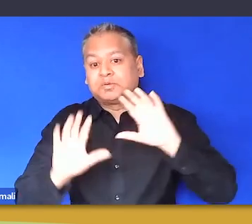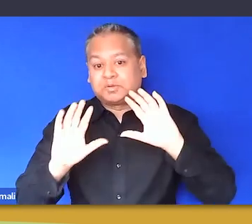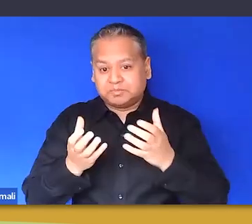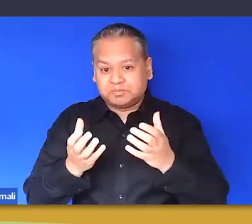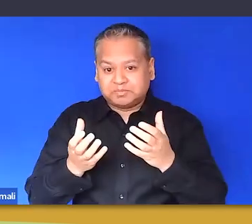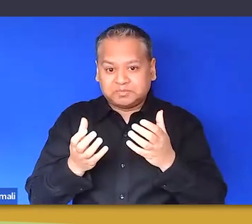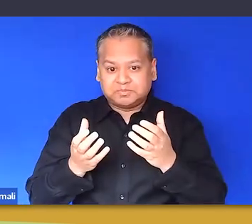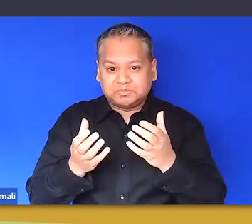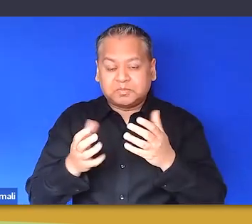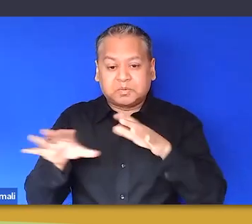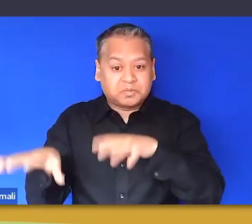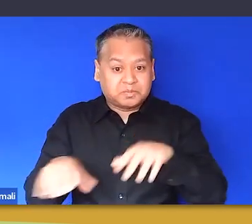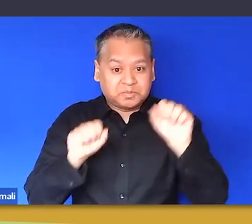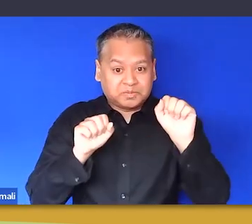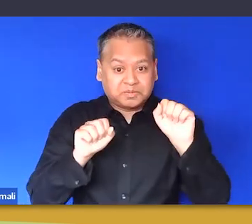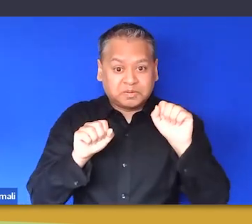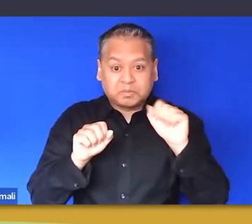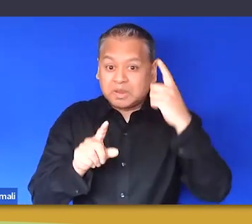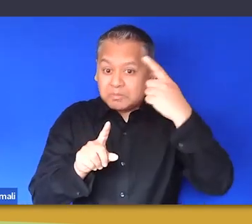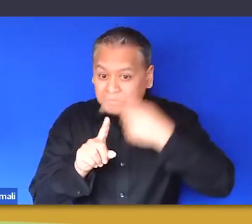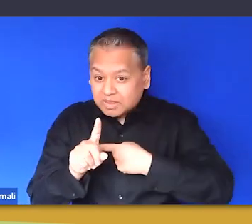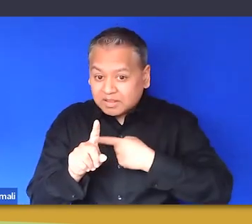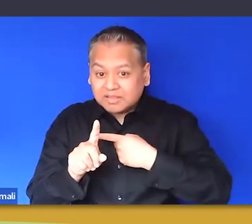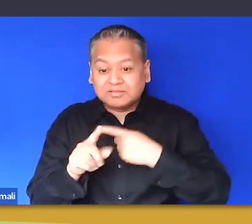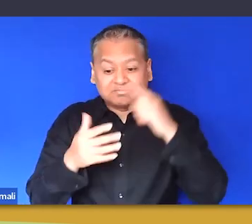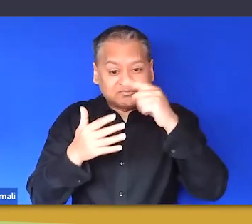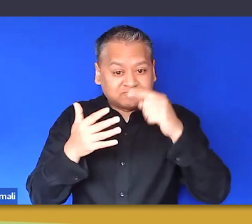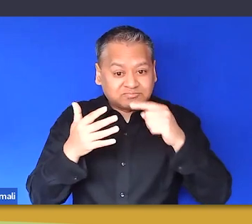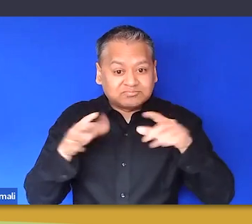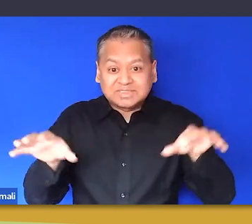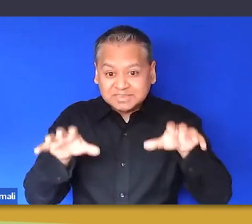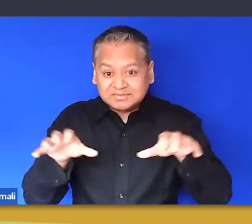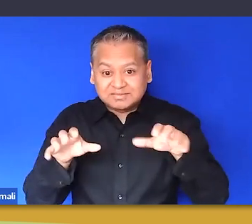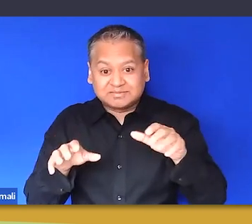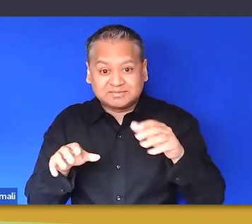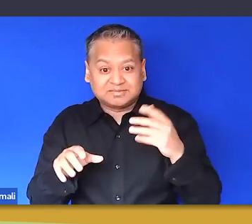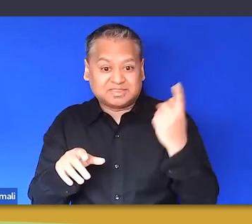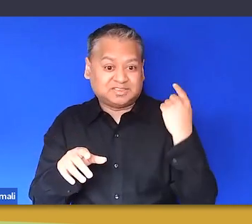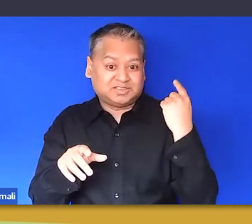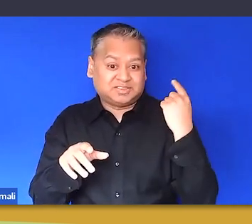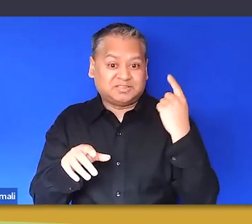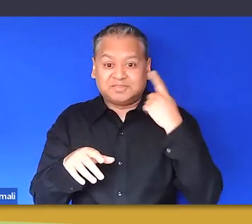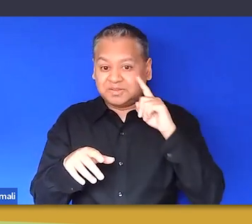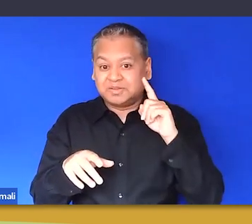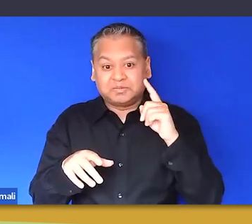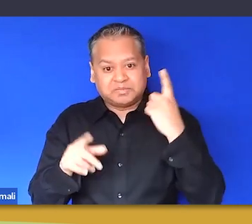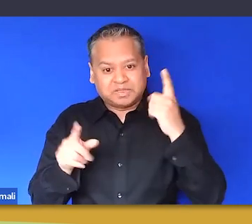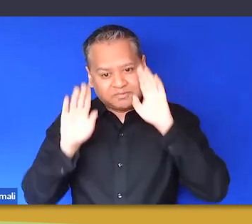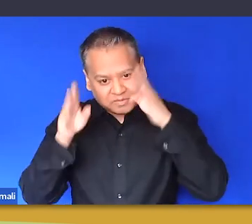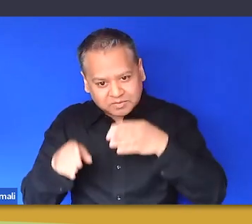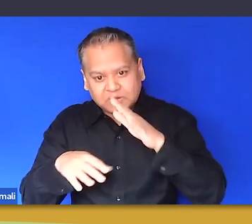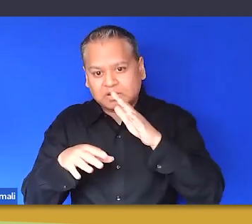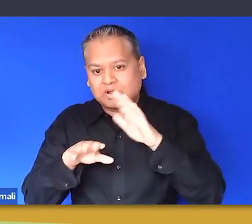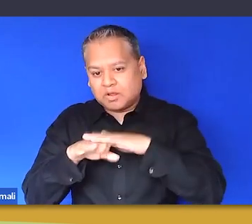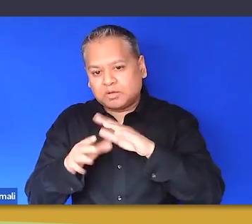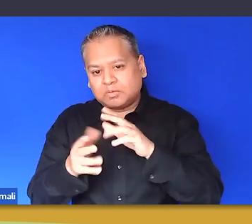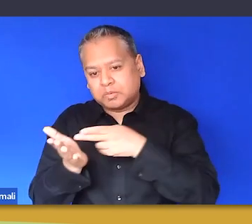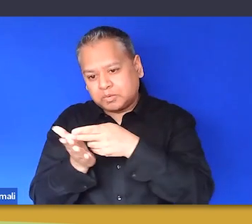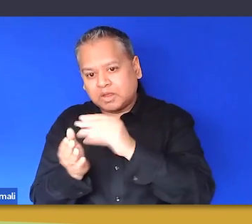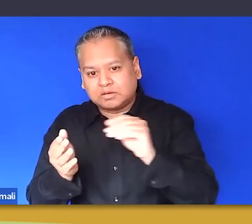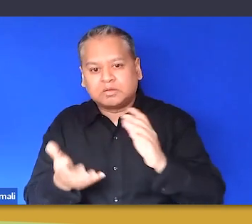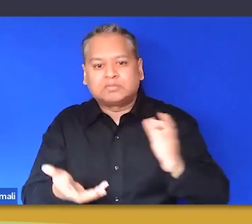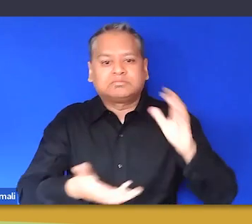of 2021. Thank you to both these organizations for the incredible work that they are doing in their